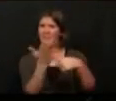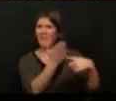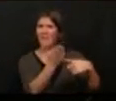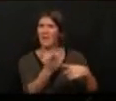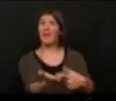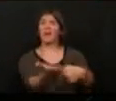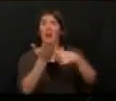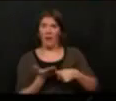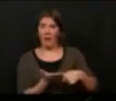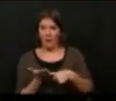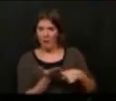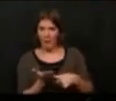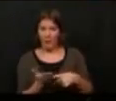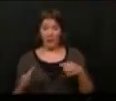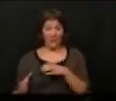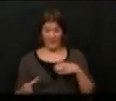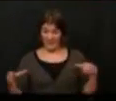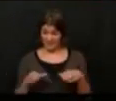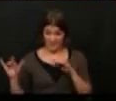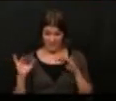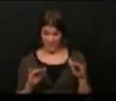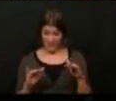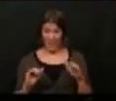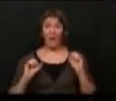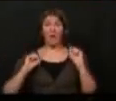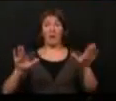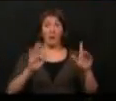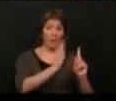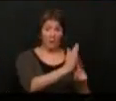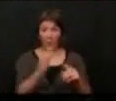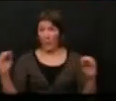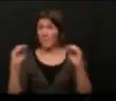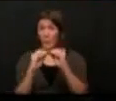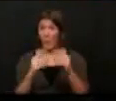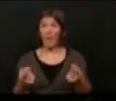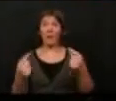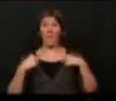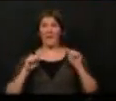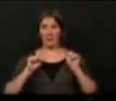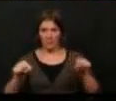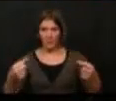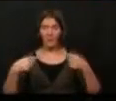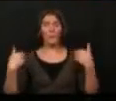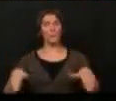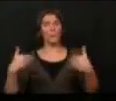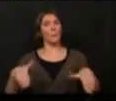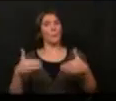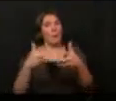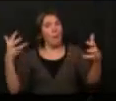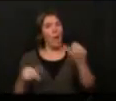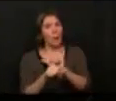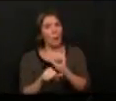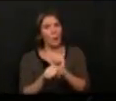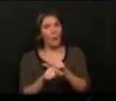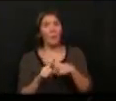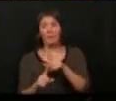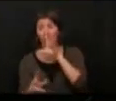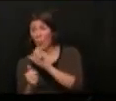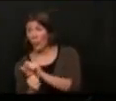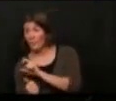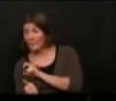committee has done an amazing amount of work and then gone back and done more work and then gone back and done even more work in consultation with the chiefs to